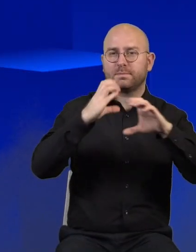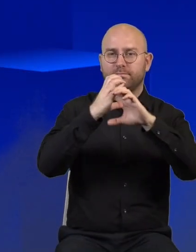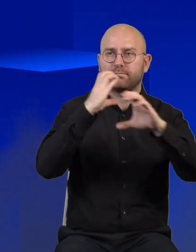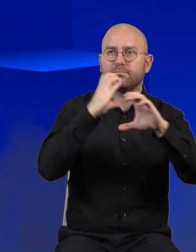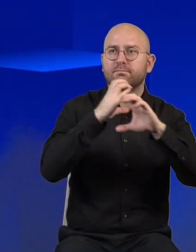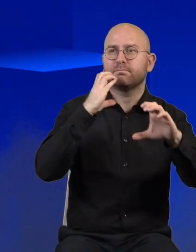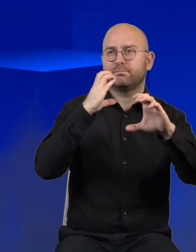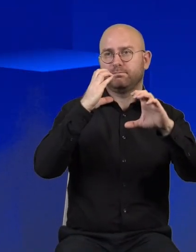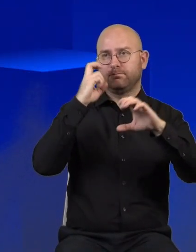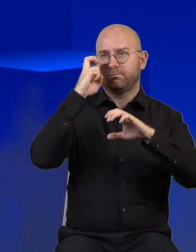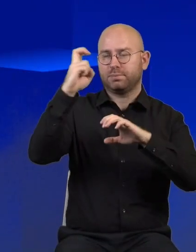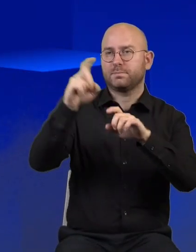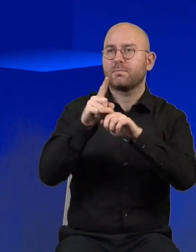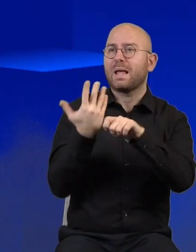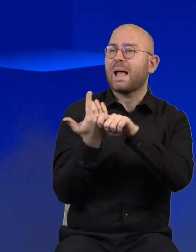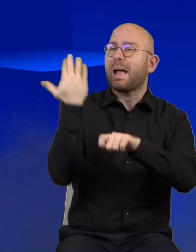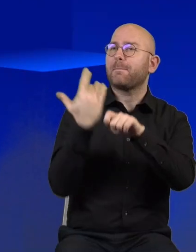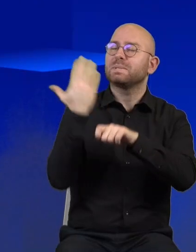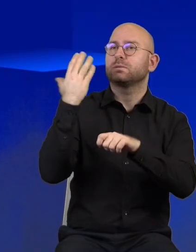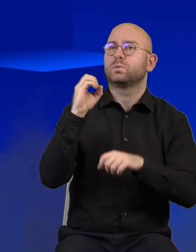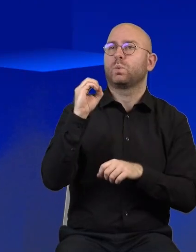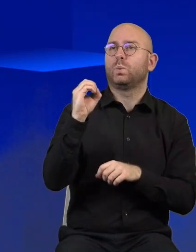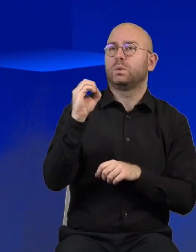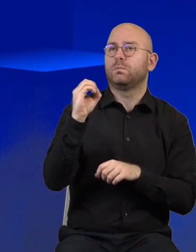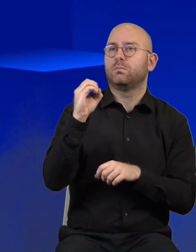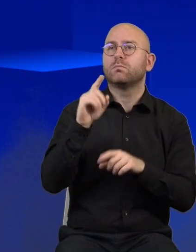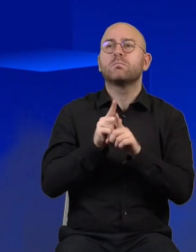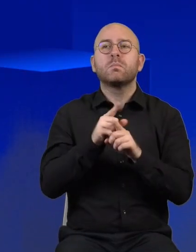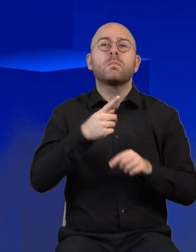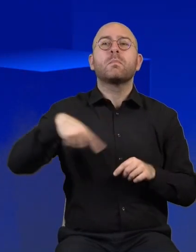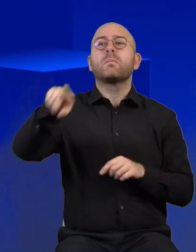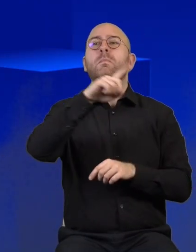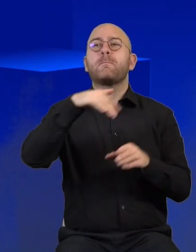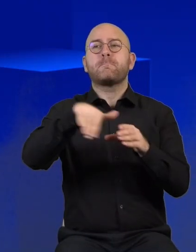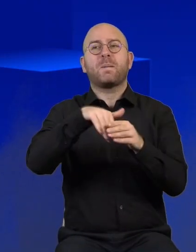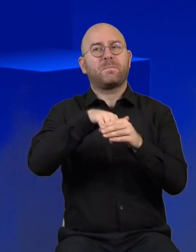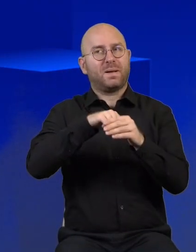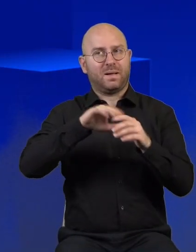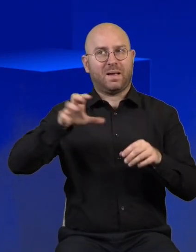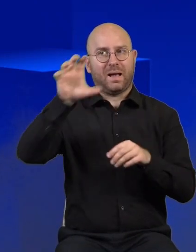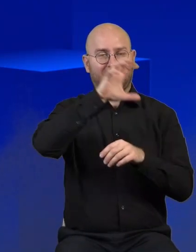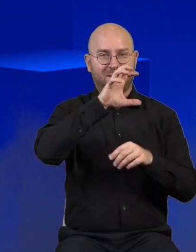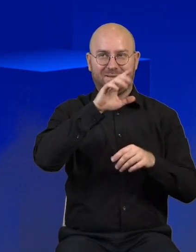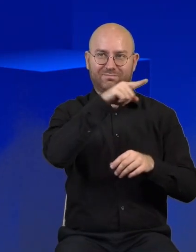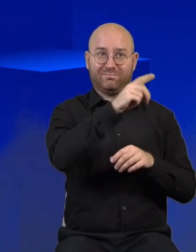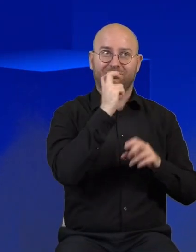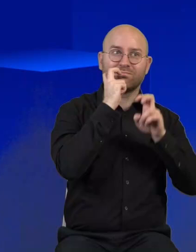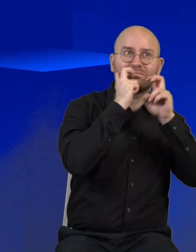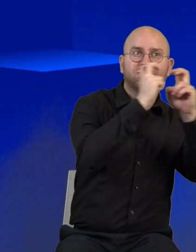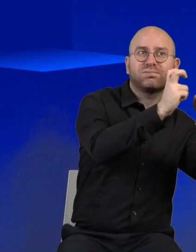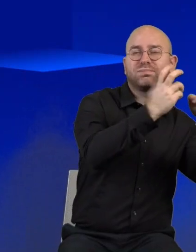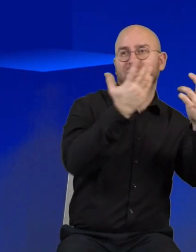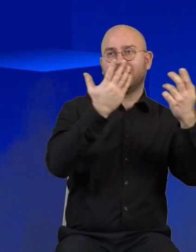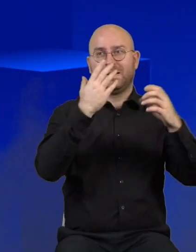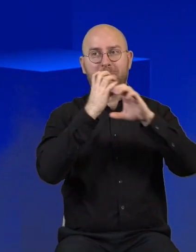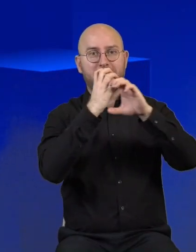What are the plans? What are the projections? Do they have a charging infrastructure enough? So those working